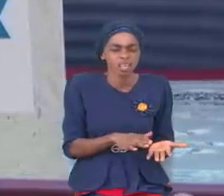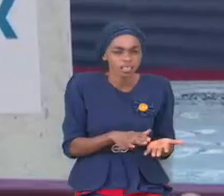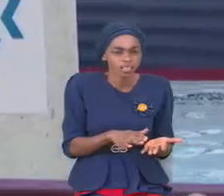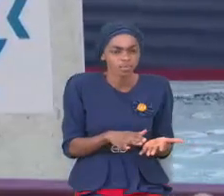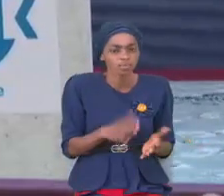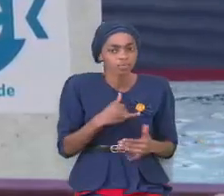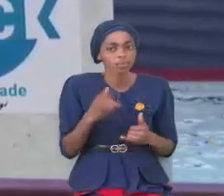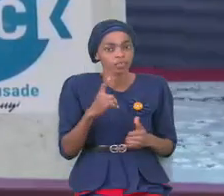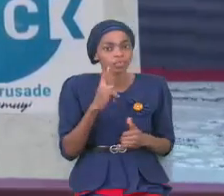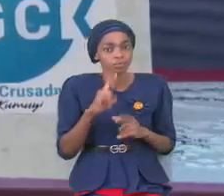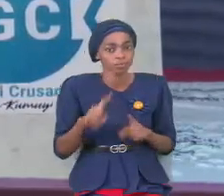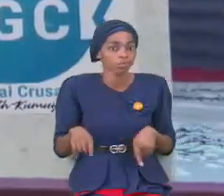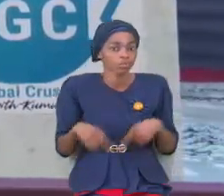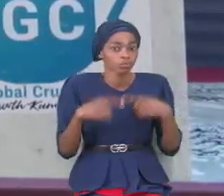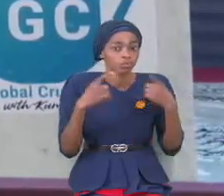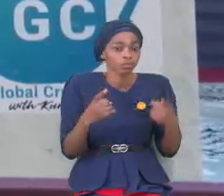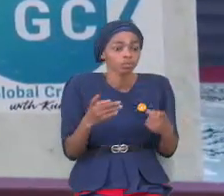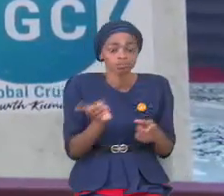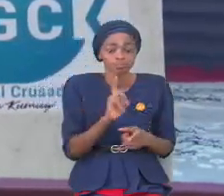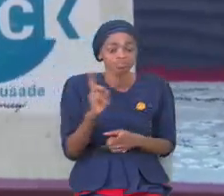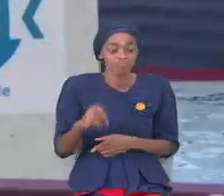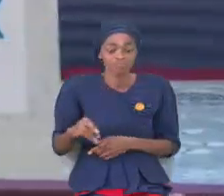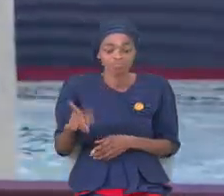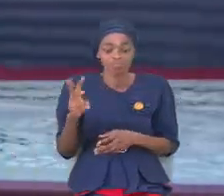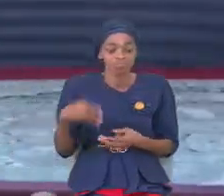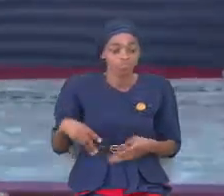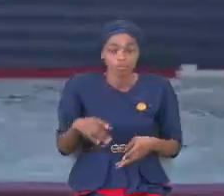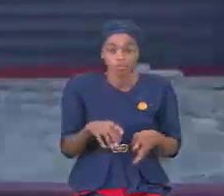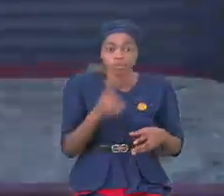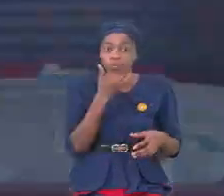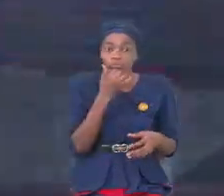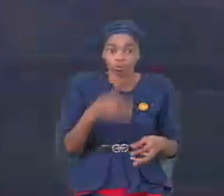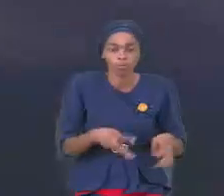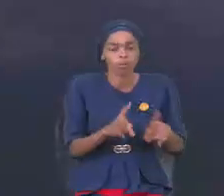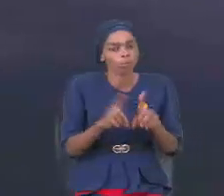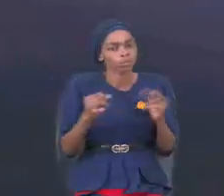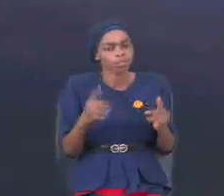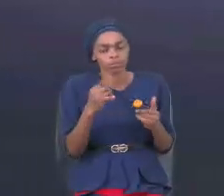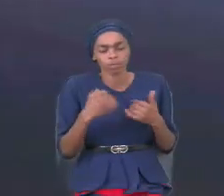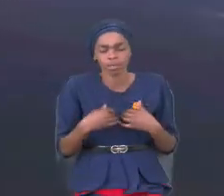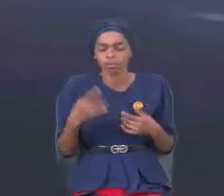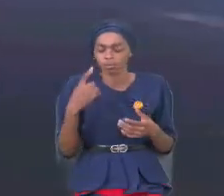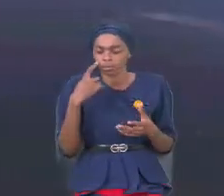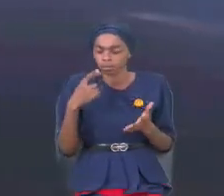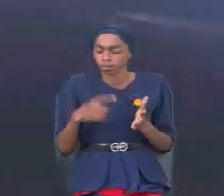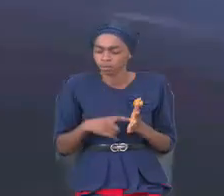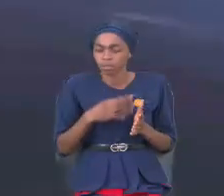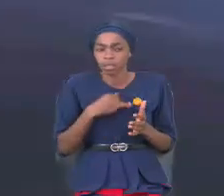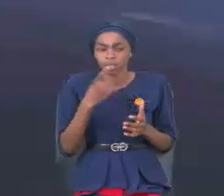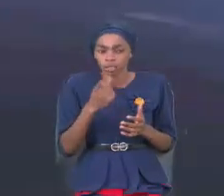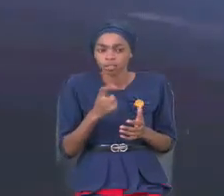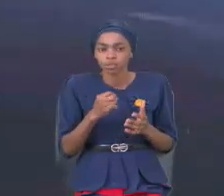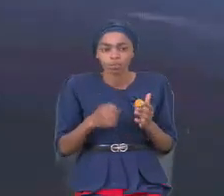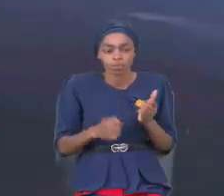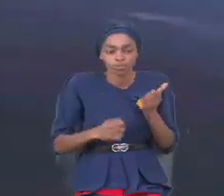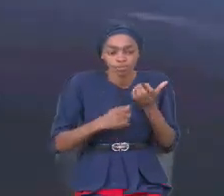But now, as you come to realize, and you begin to charge that battery with the reading of the word, you're charging the